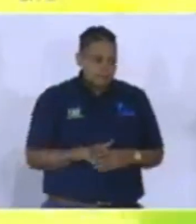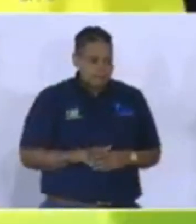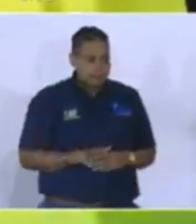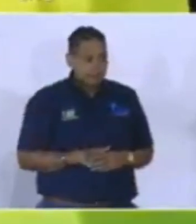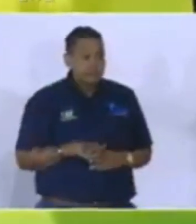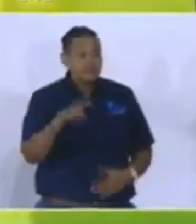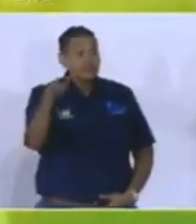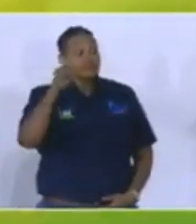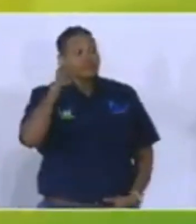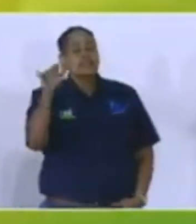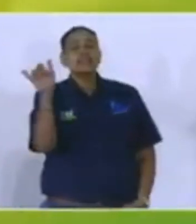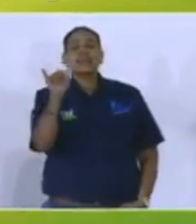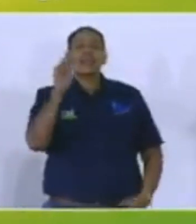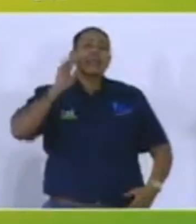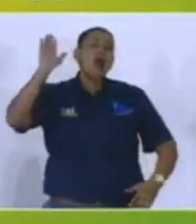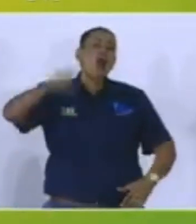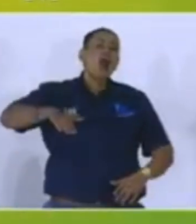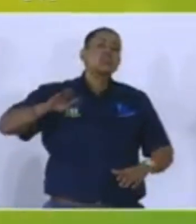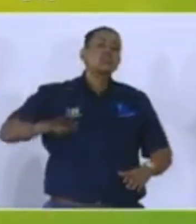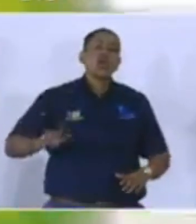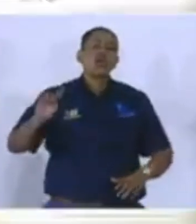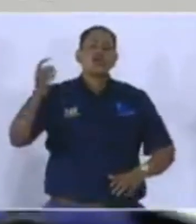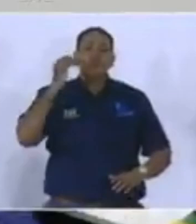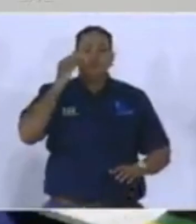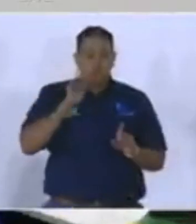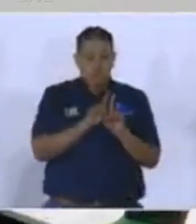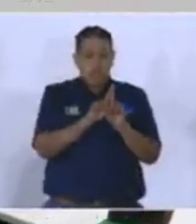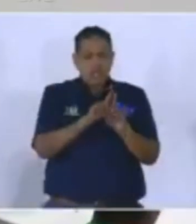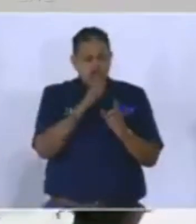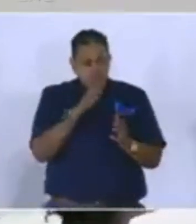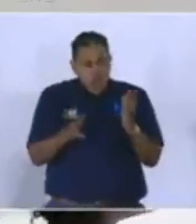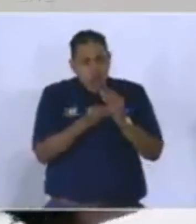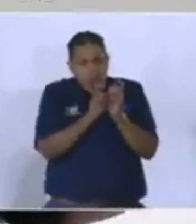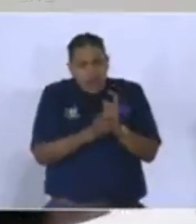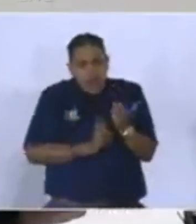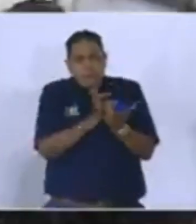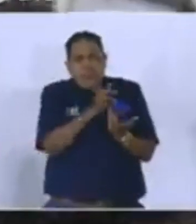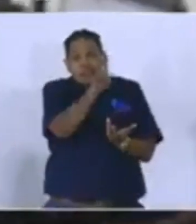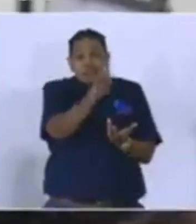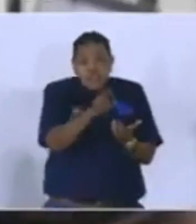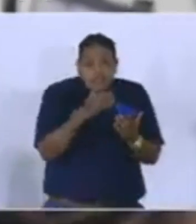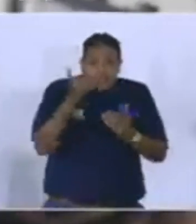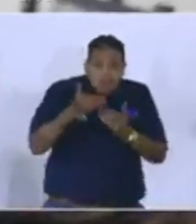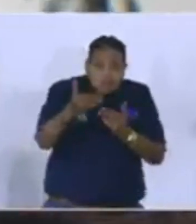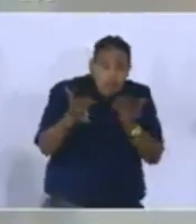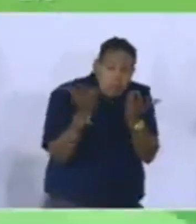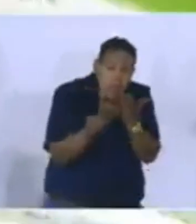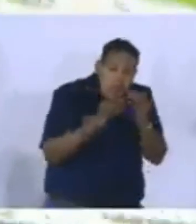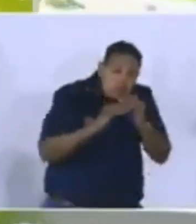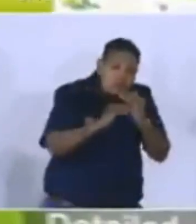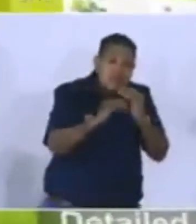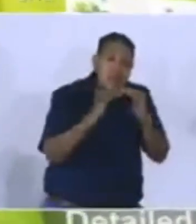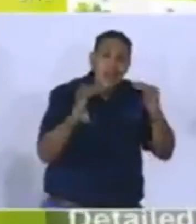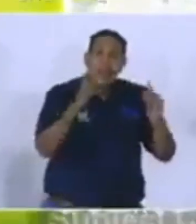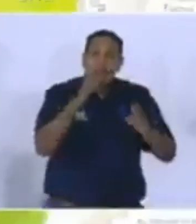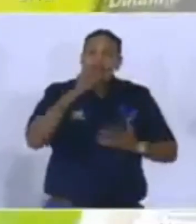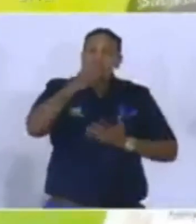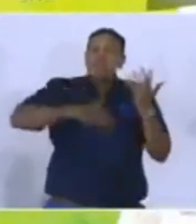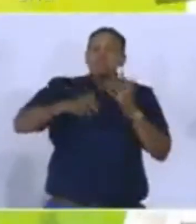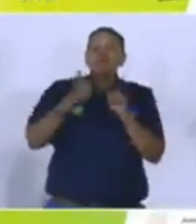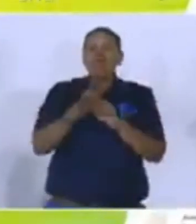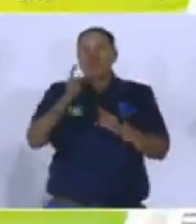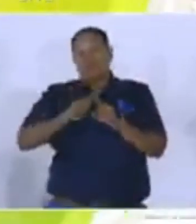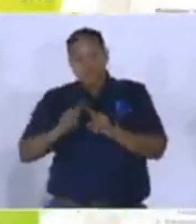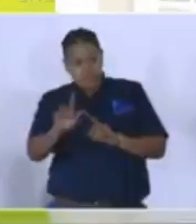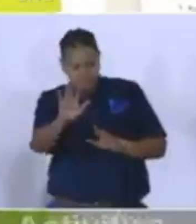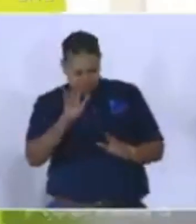It's like giving every child a personal mentor who adapts to their needs and pace. Interactive adventures that make